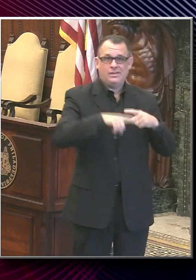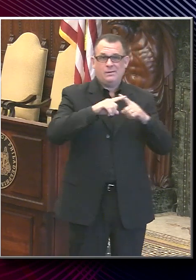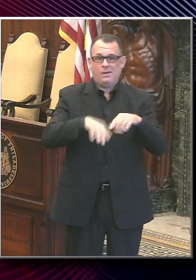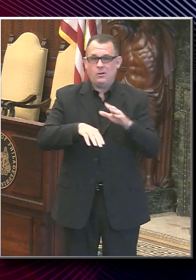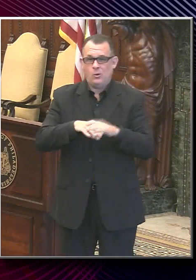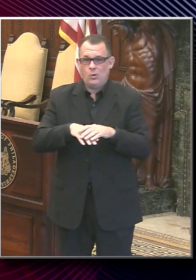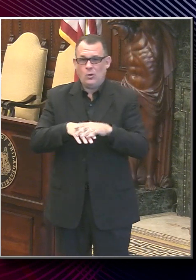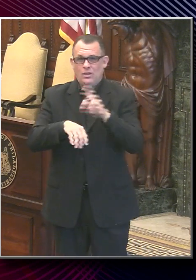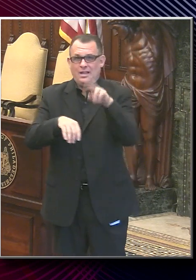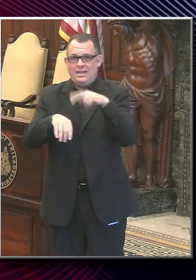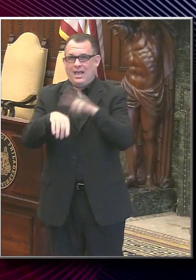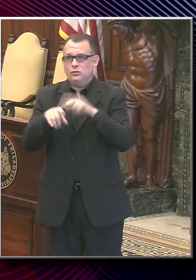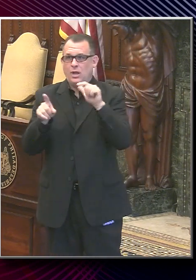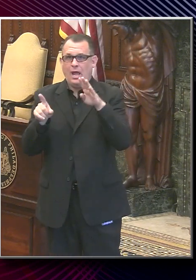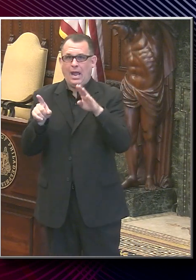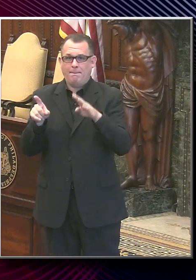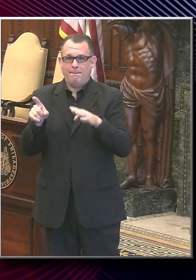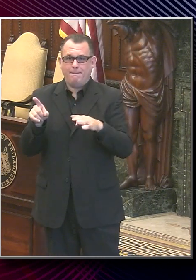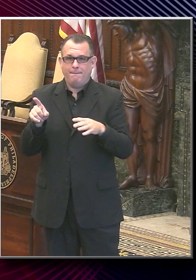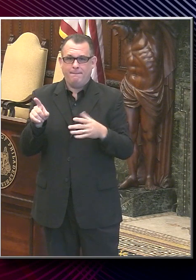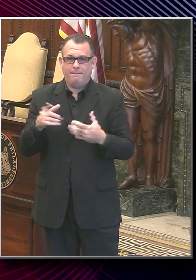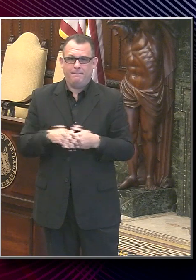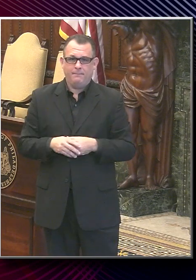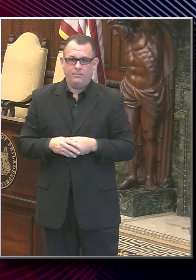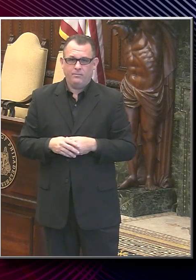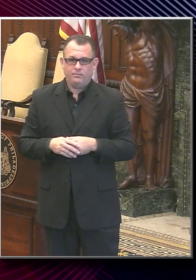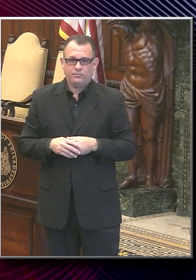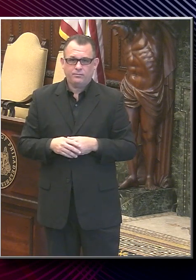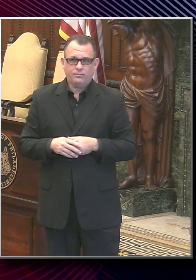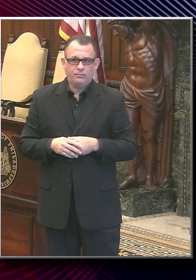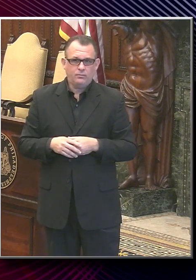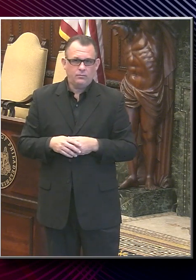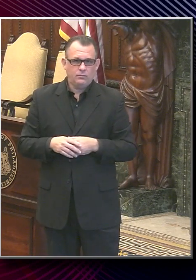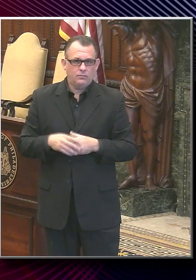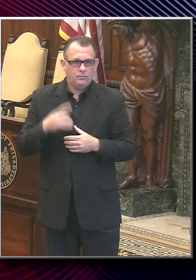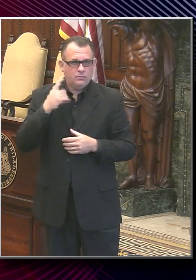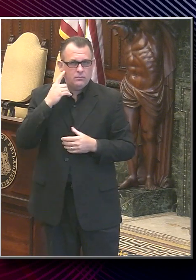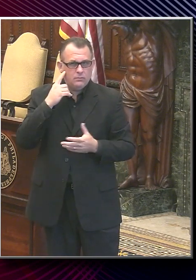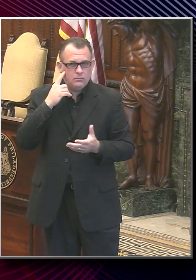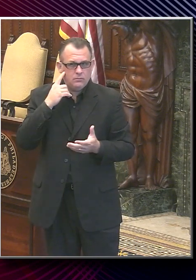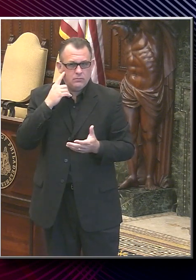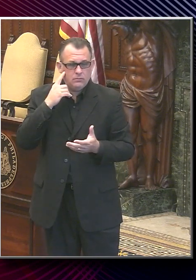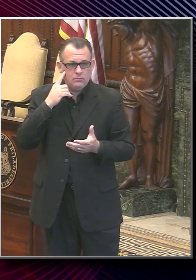can have have bottlenecks and long turnarounds.